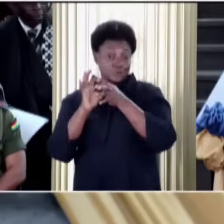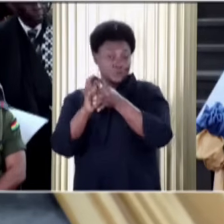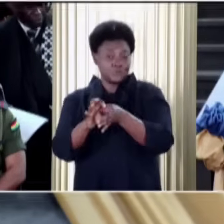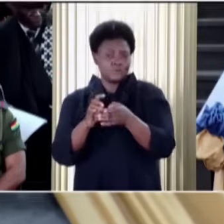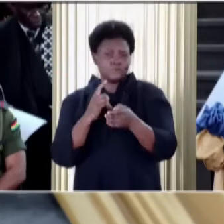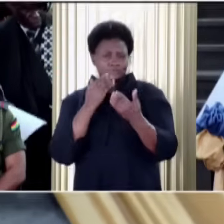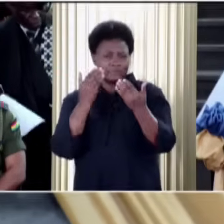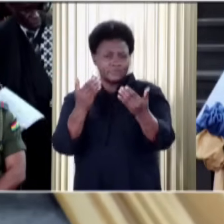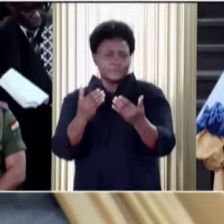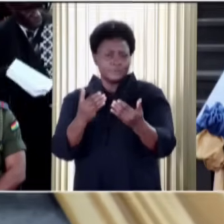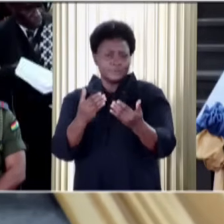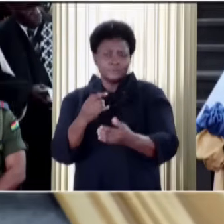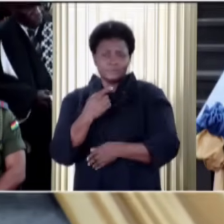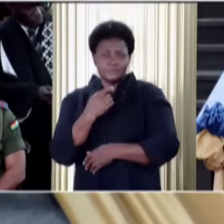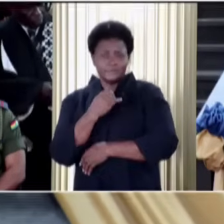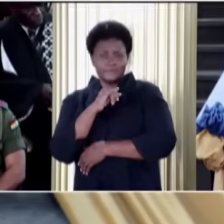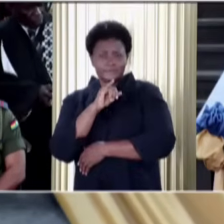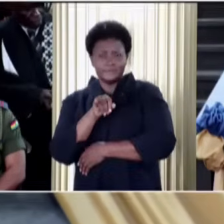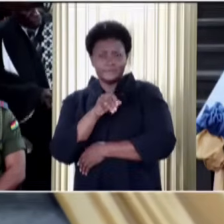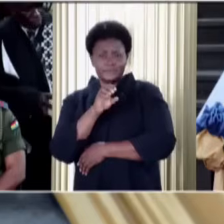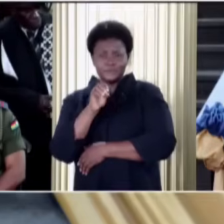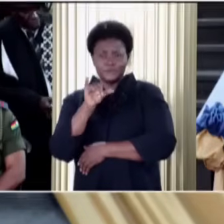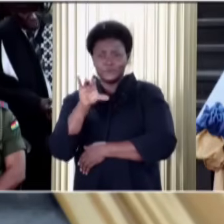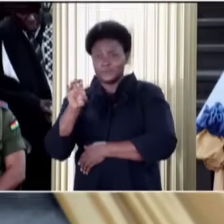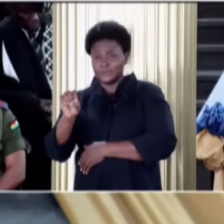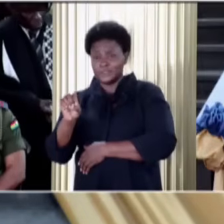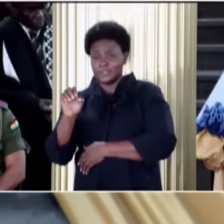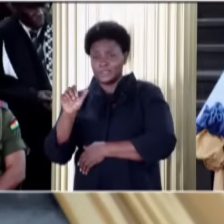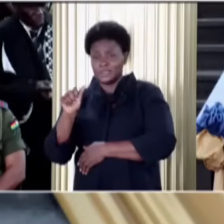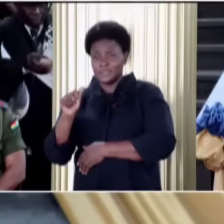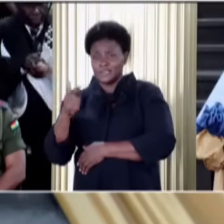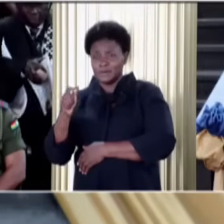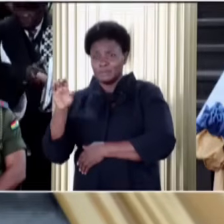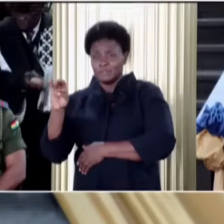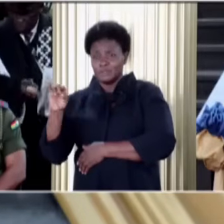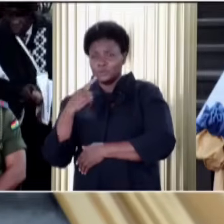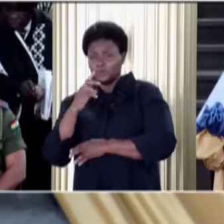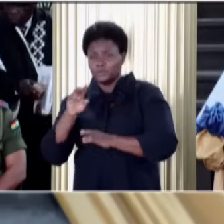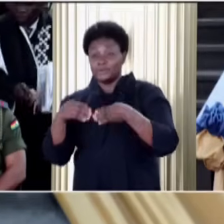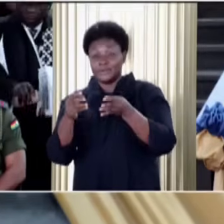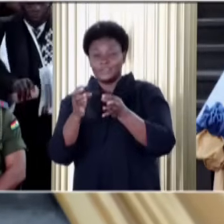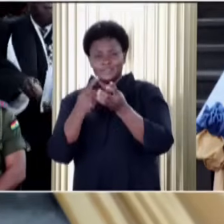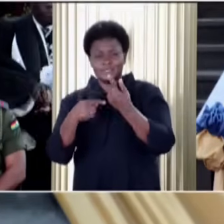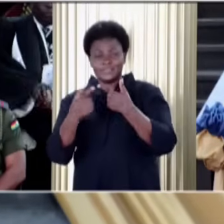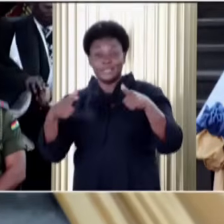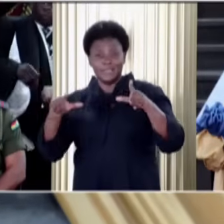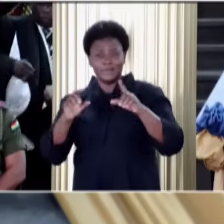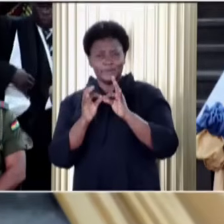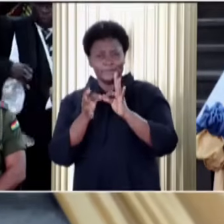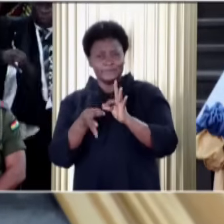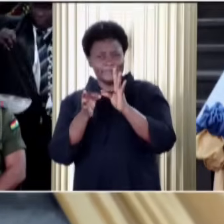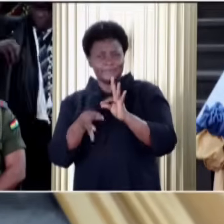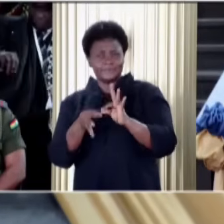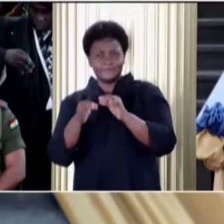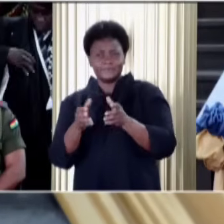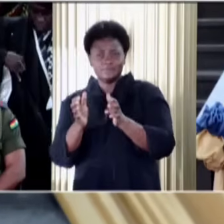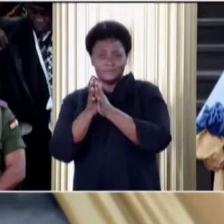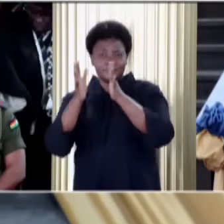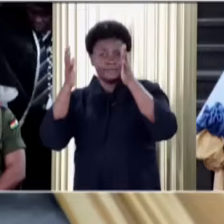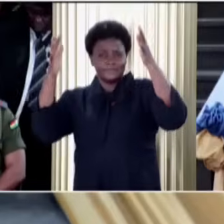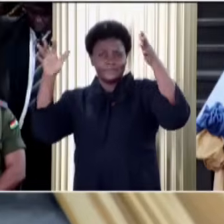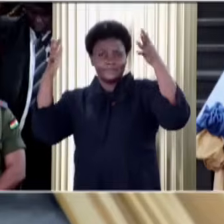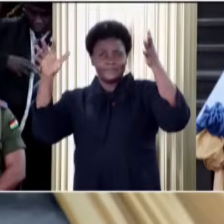appreciate Mrs. Joyce Nyakwa Agbedoho, who provided the sign language interpretation. She's from our